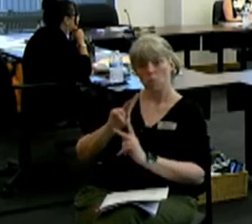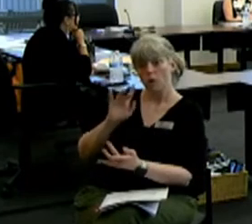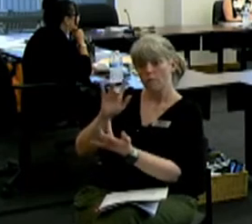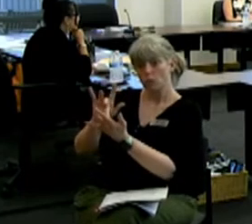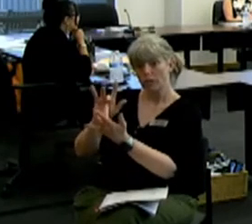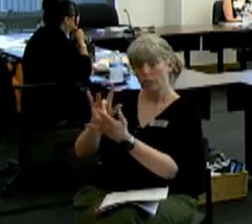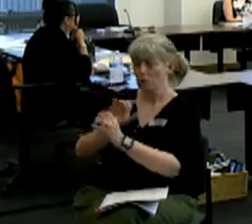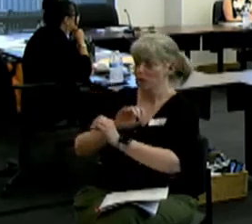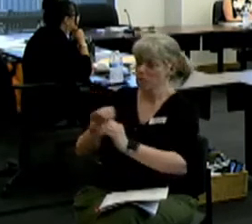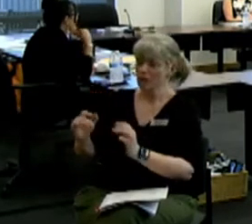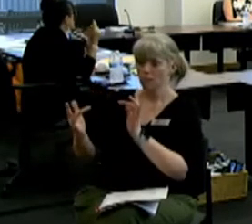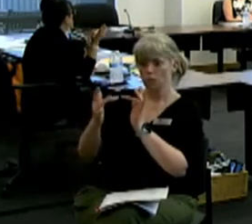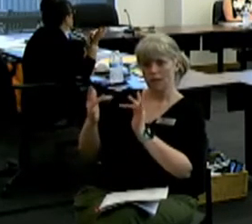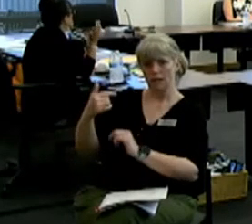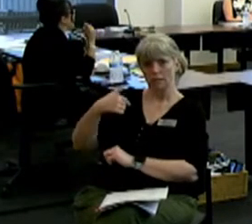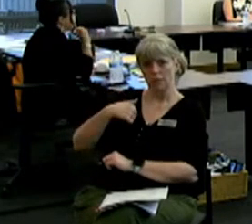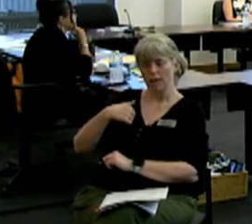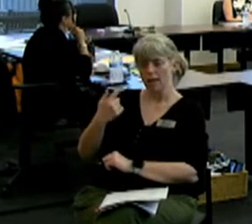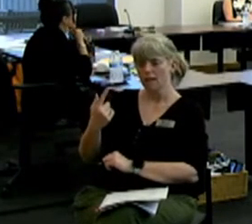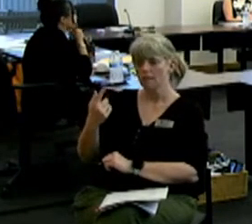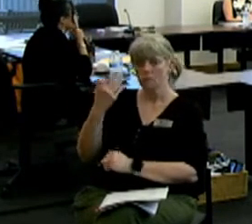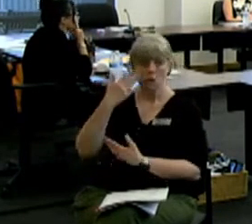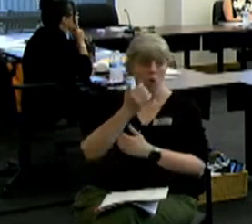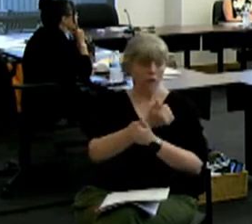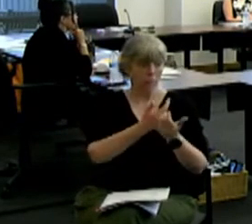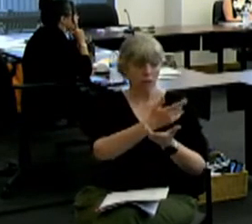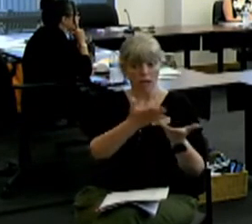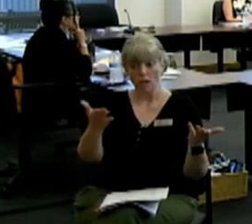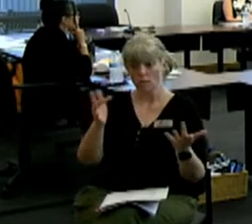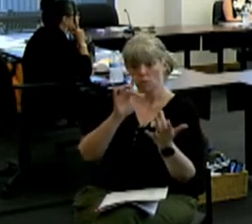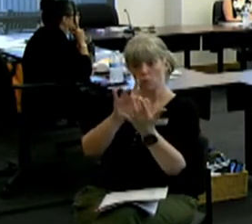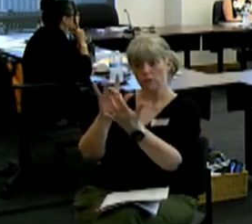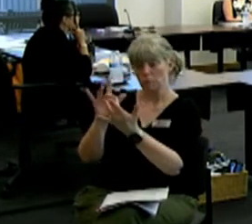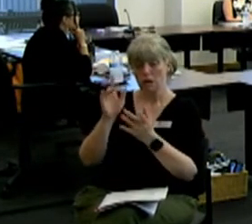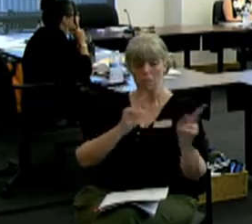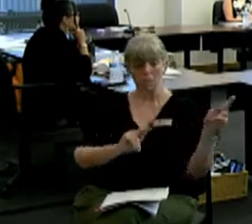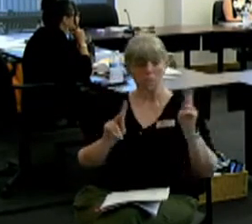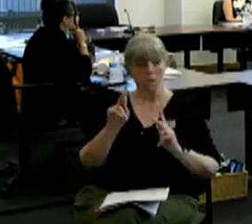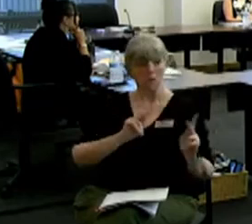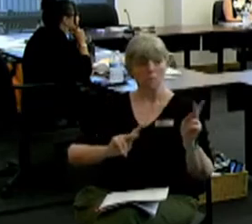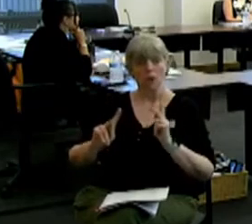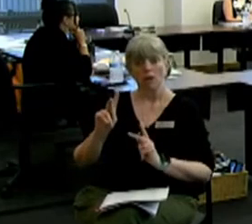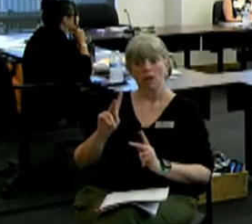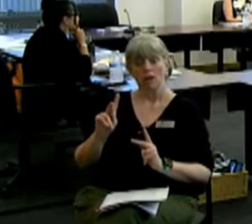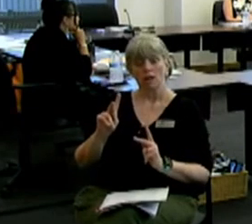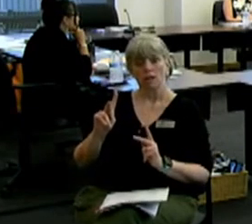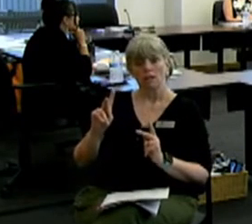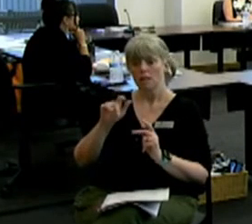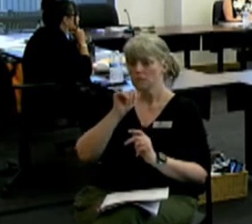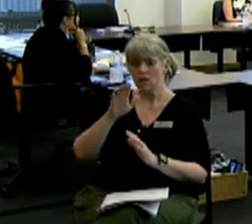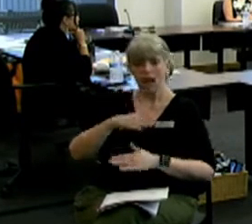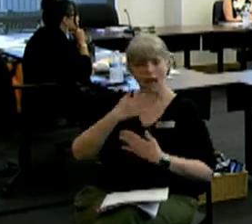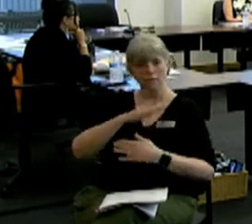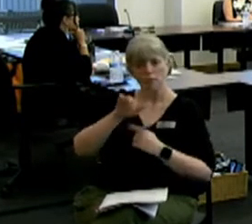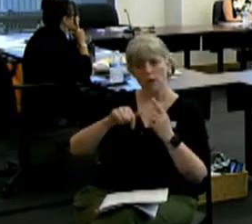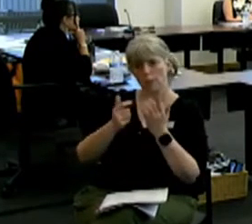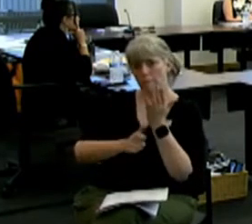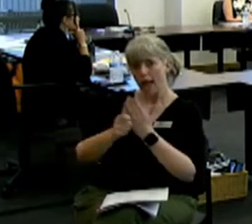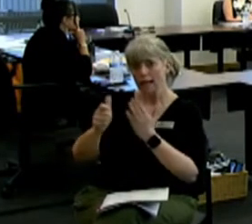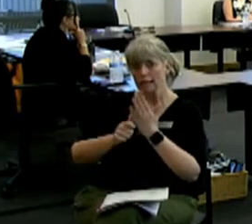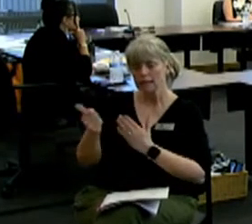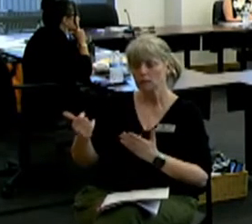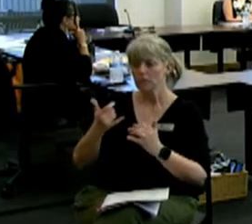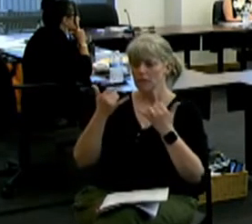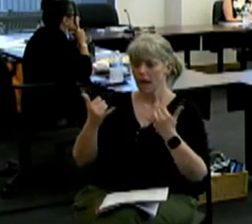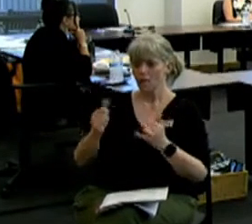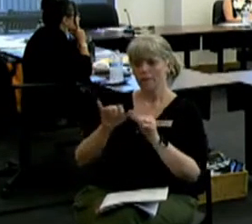you, which none have reached out to me. I don't know if anybody else has been reached out to by any constituents that was unhappy about the magazine, but